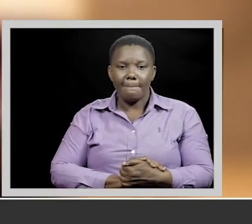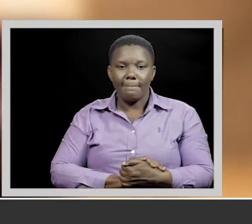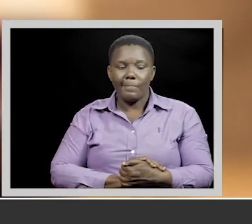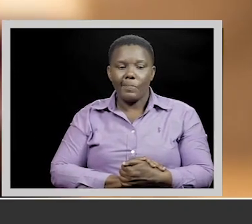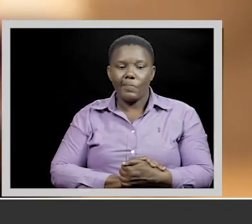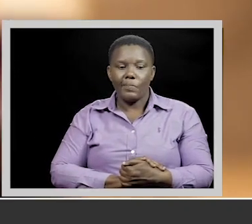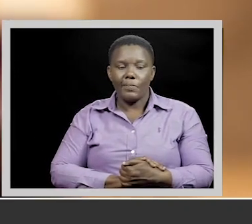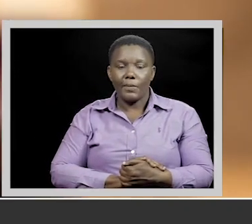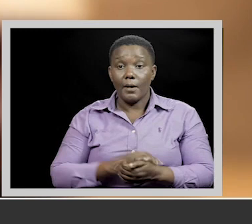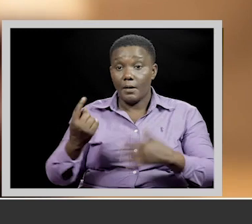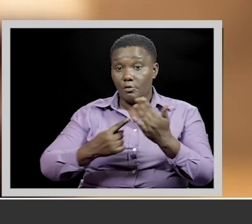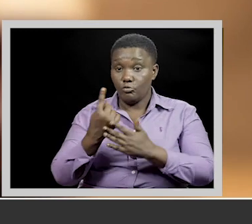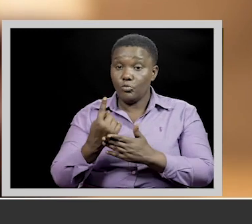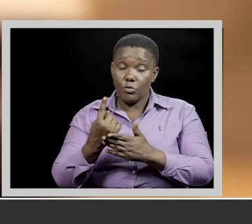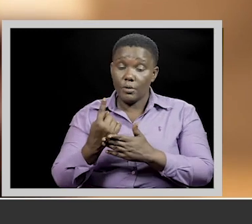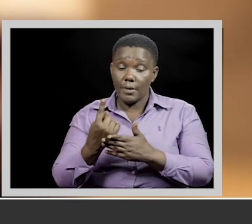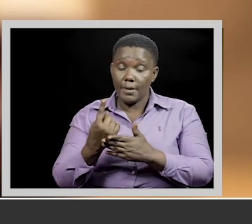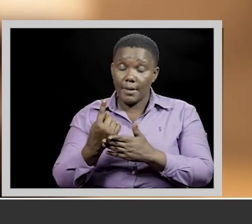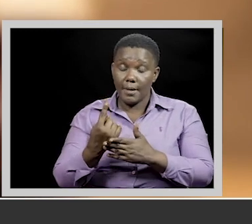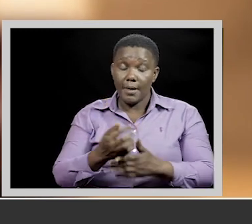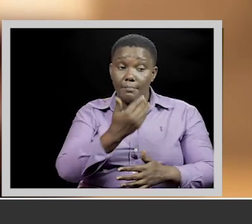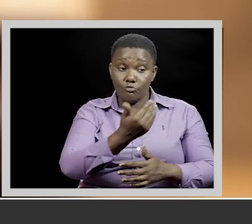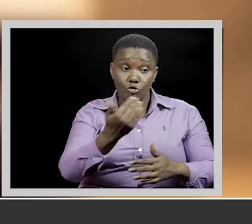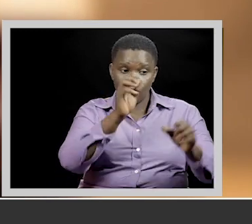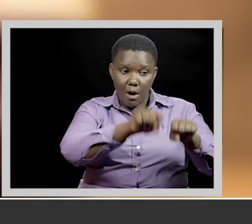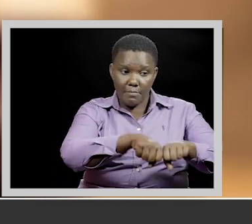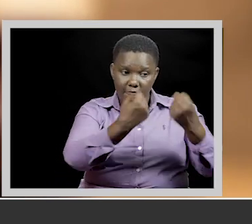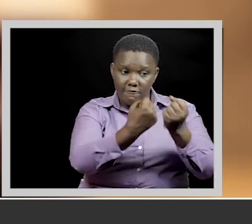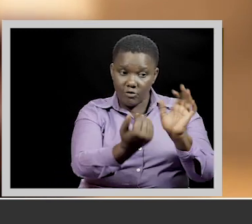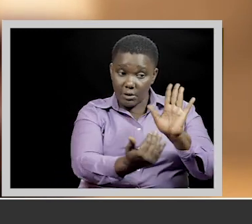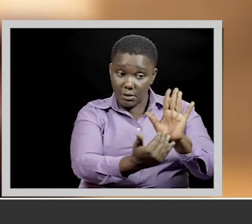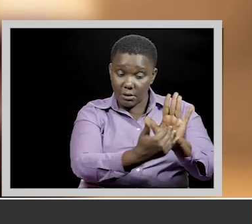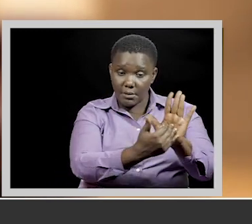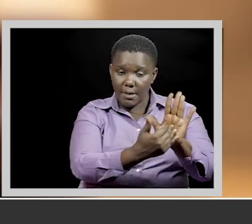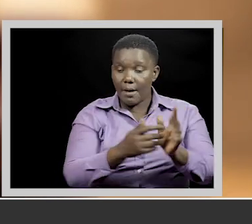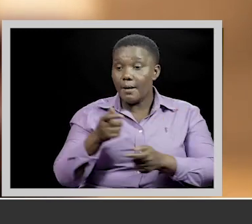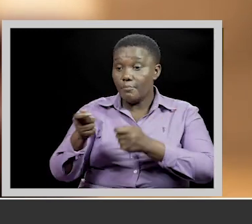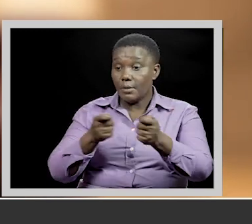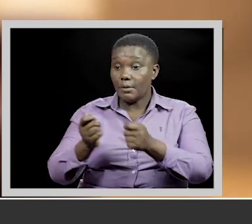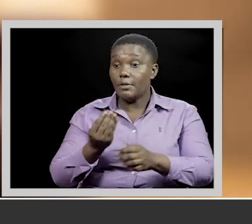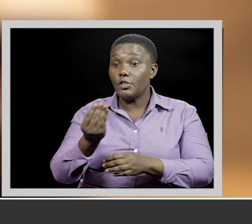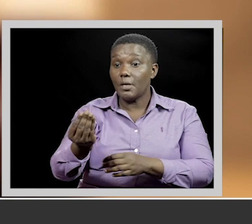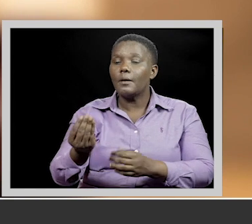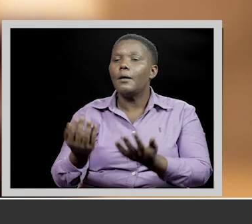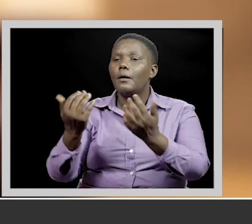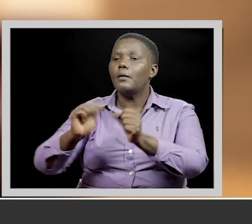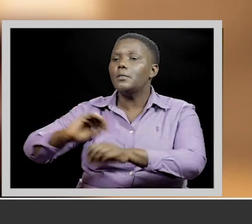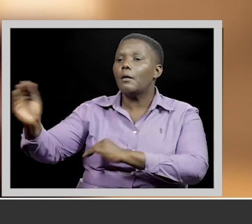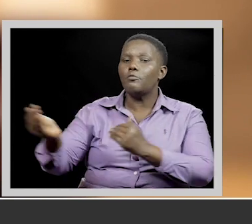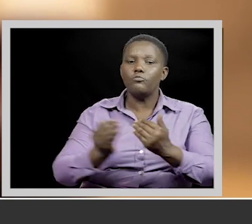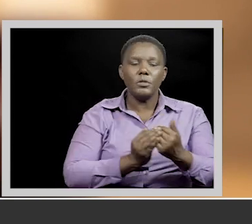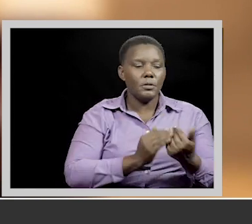If a child breaches a non-custodial order, the prosecutor may refer the case back to the